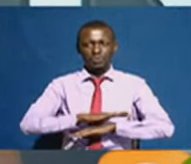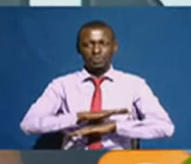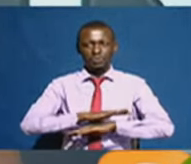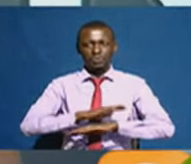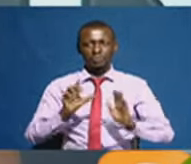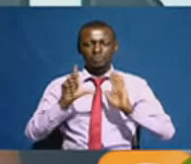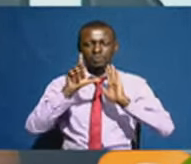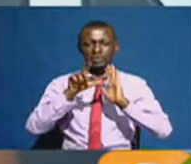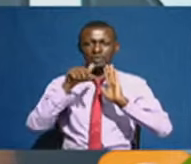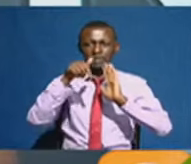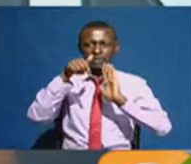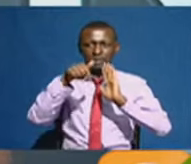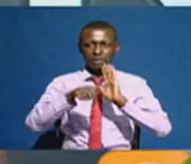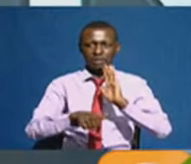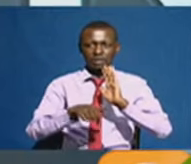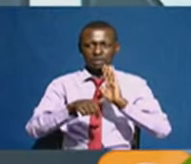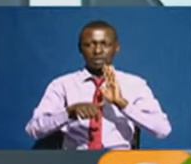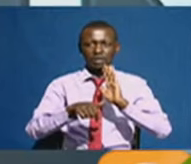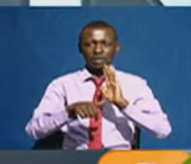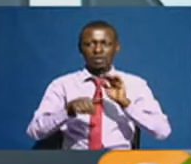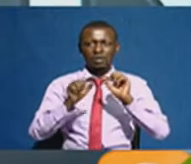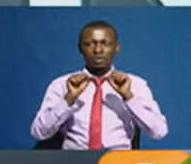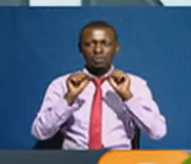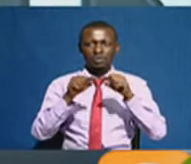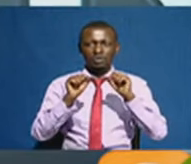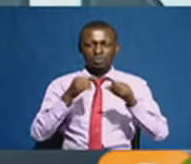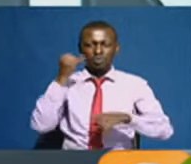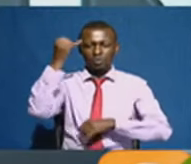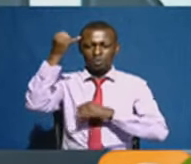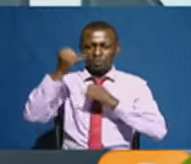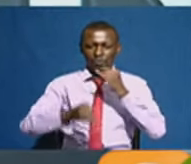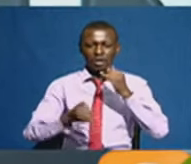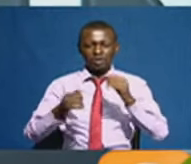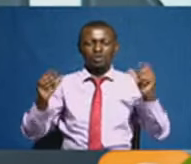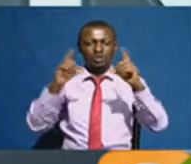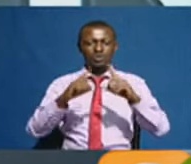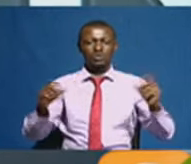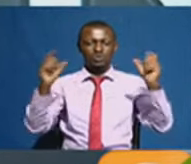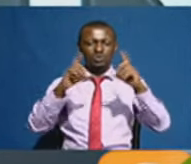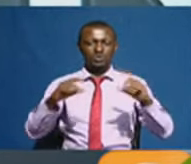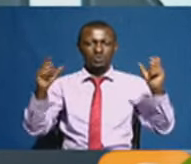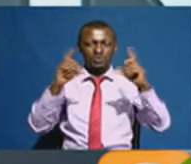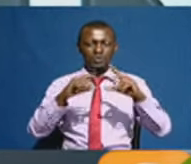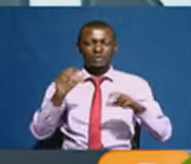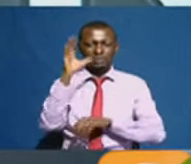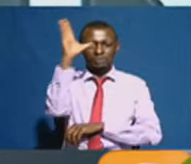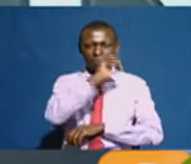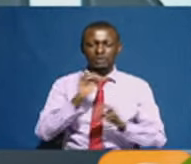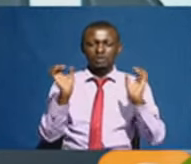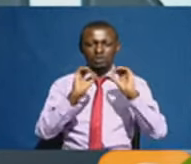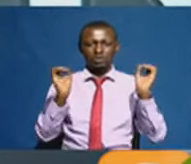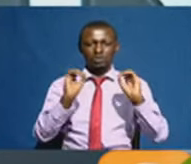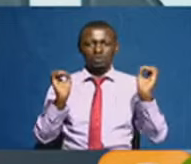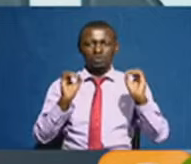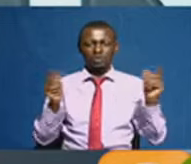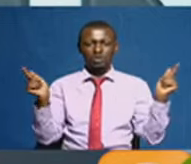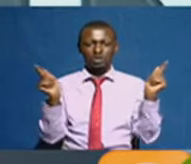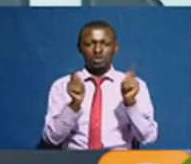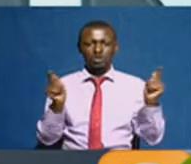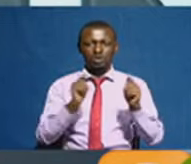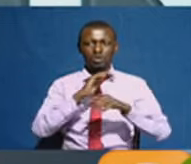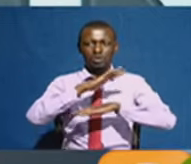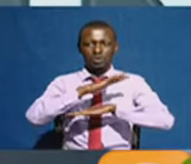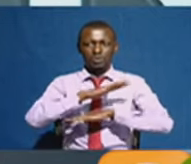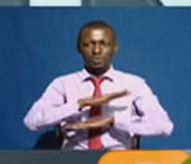it's time for, there you are, it's time for our final words. You don't want to miss that. Taking a very short break, we're back